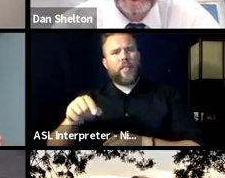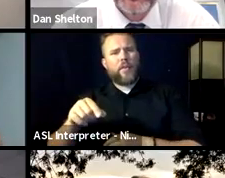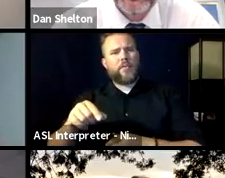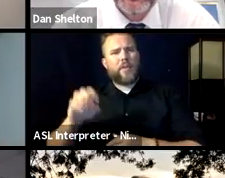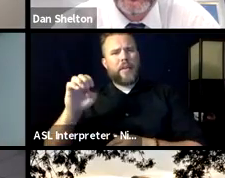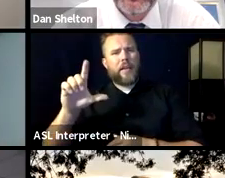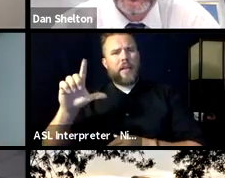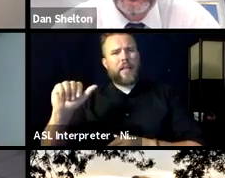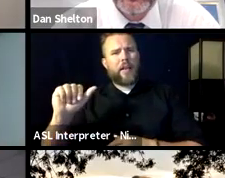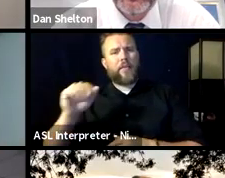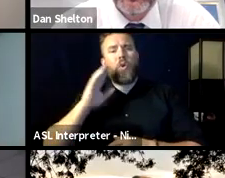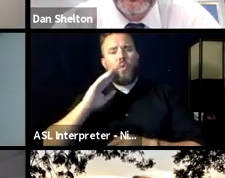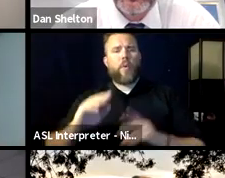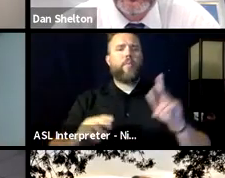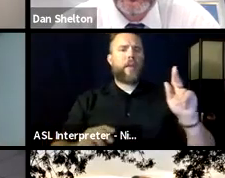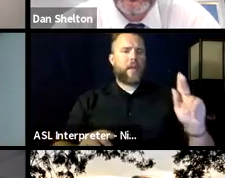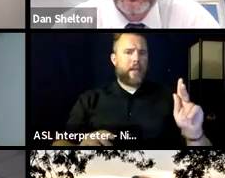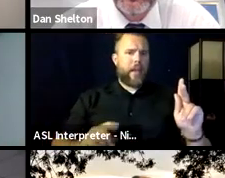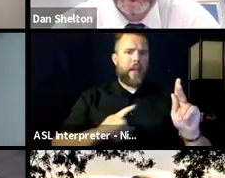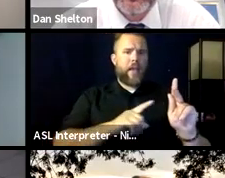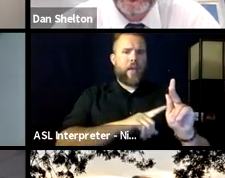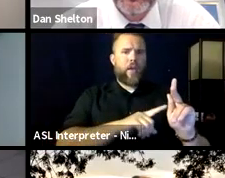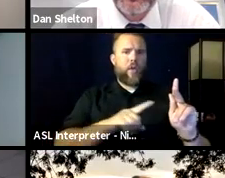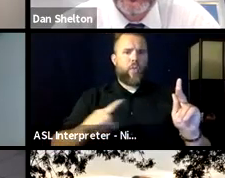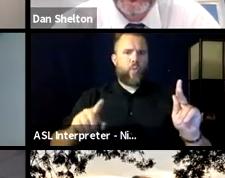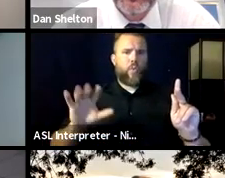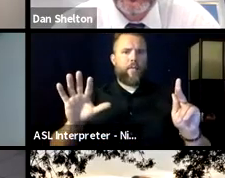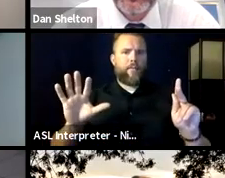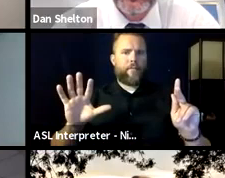would be grades K to 5. K to 5.